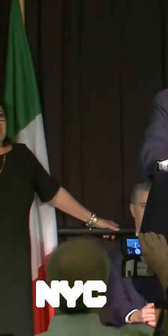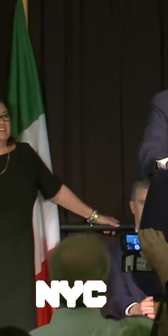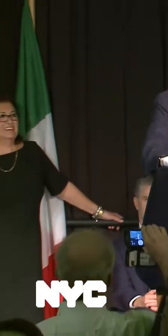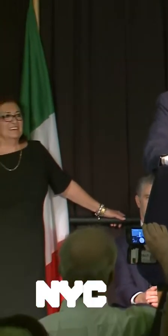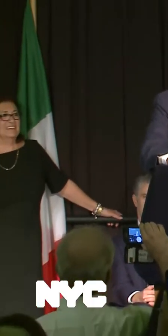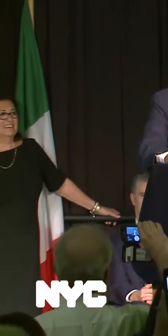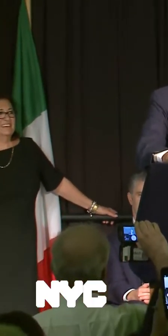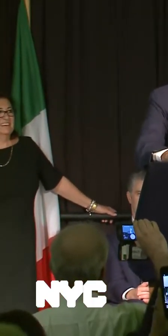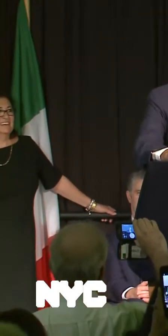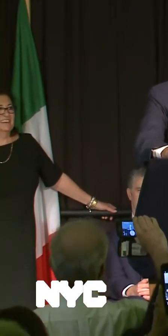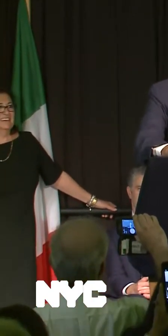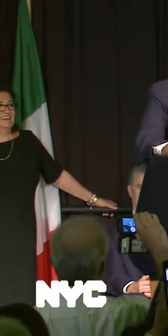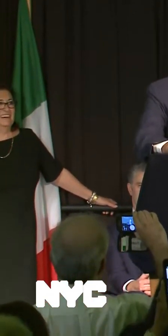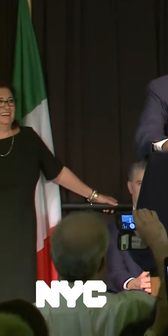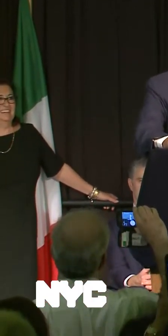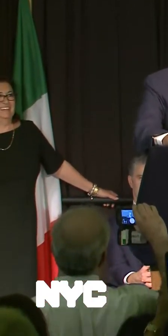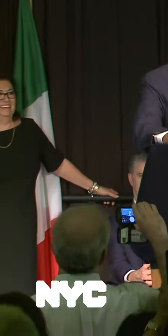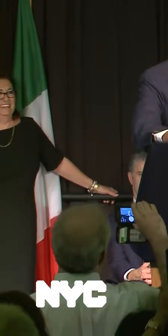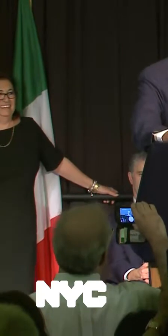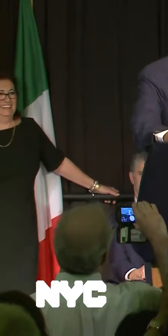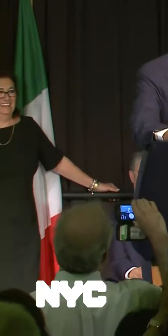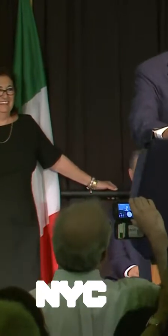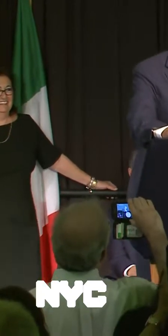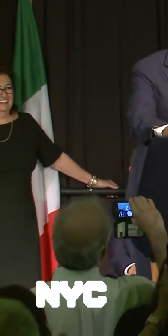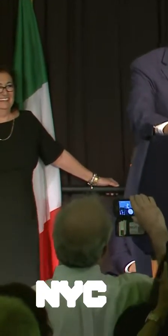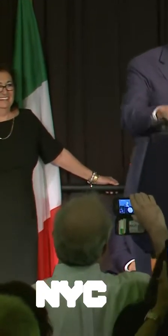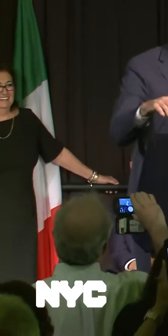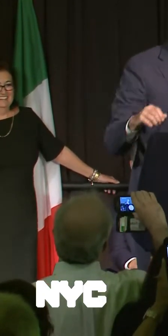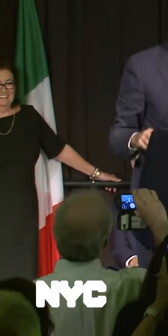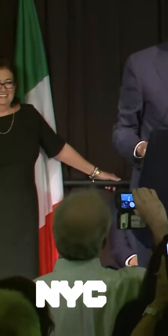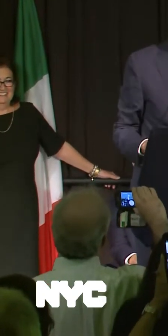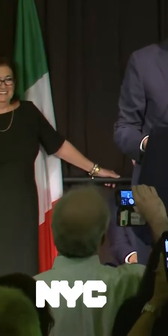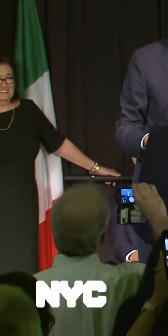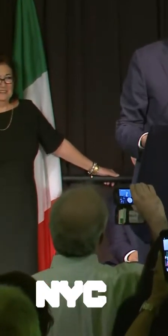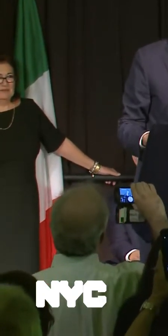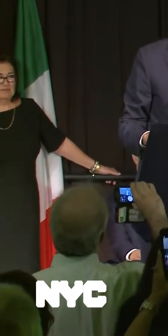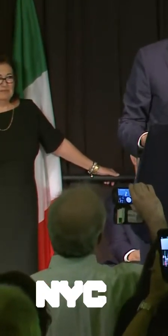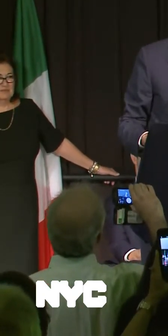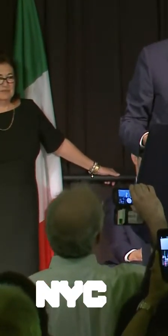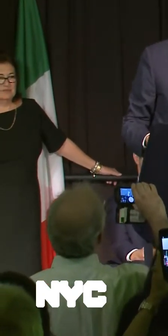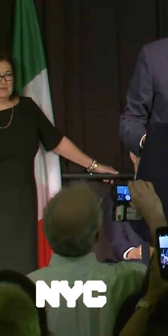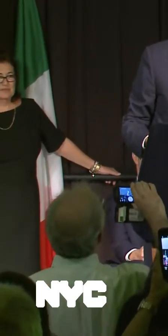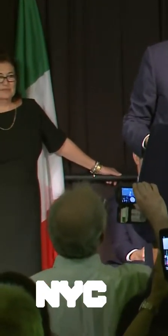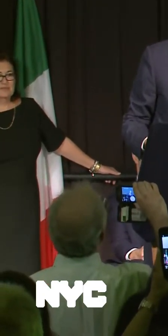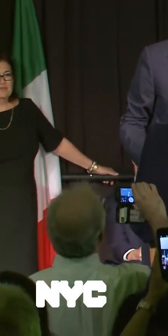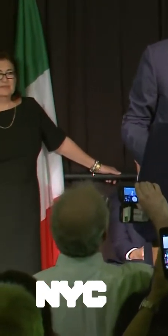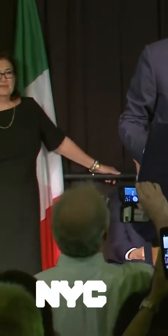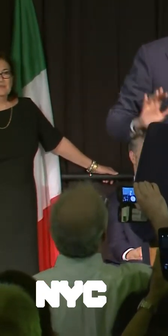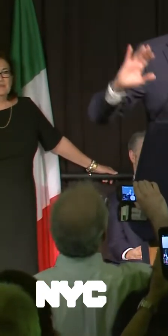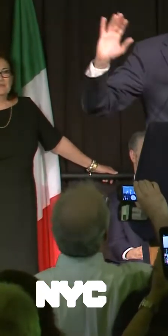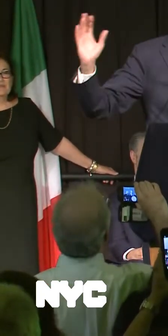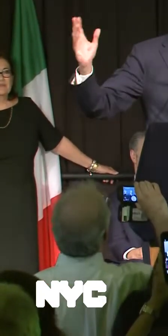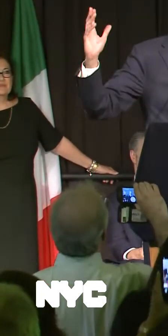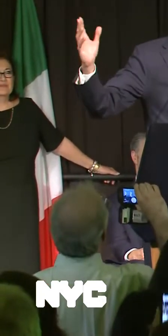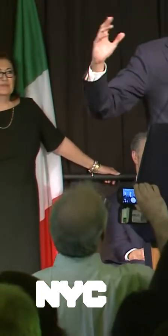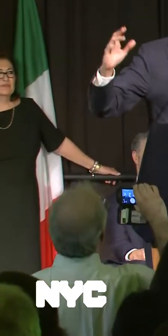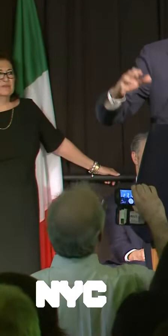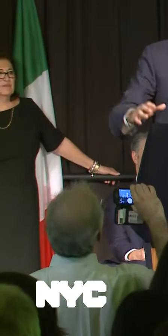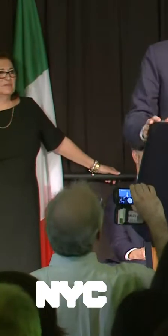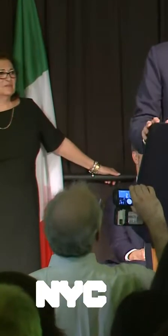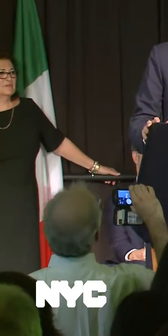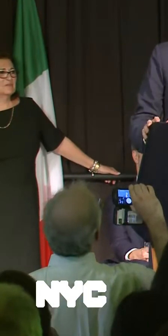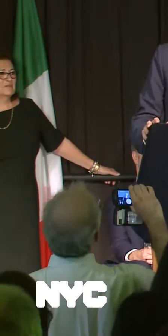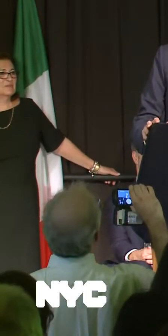most Italian non-Italian I have ever met. So, and I always thank her in any